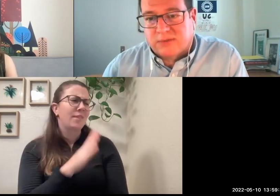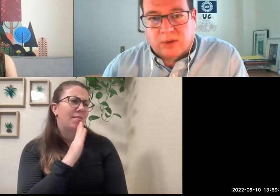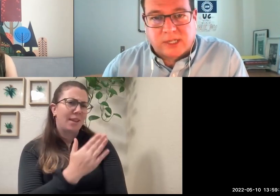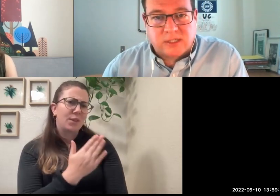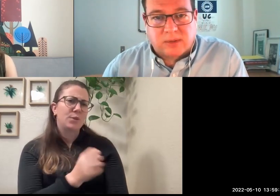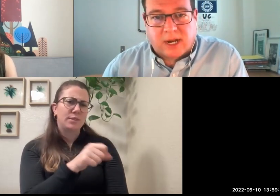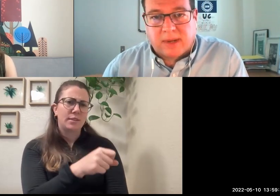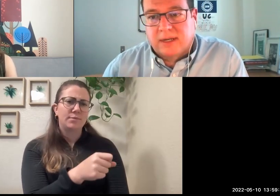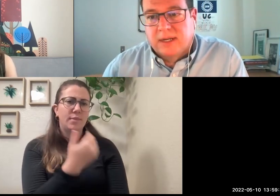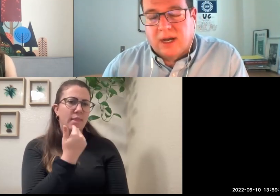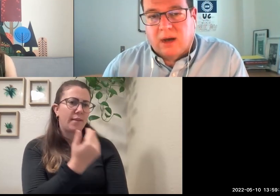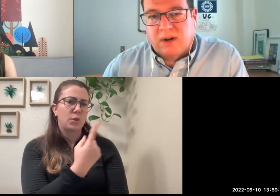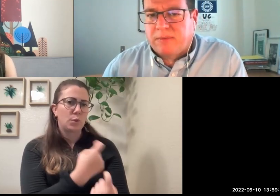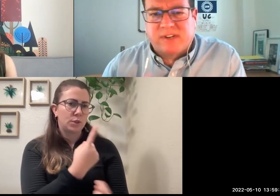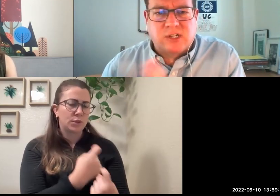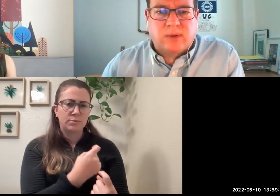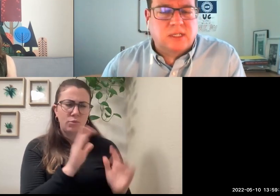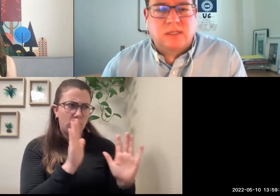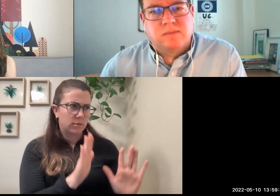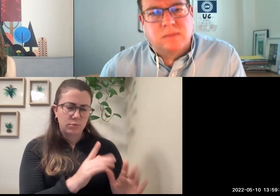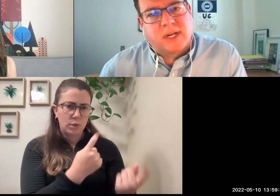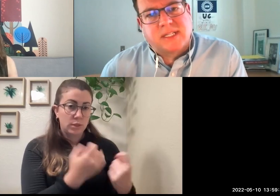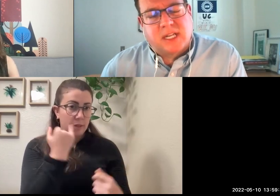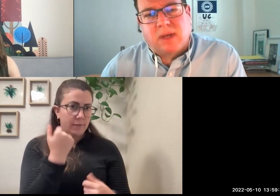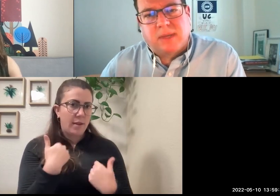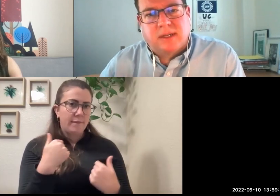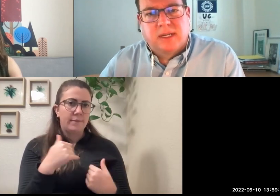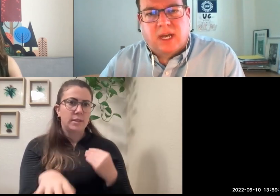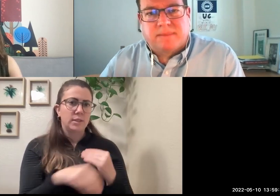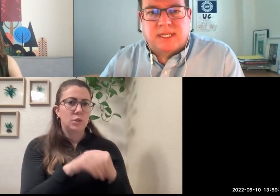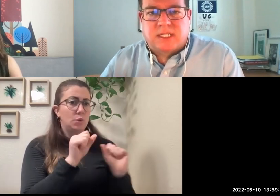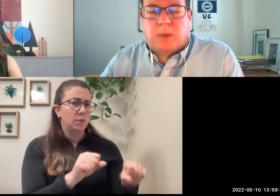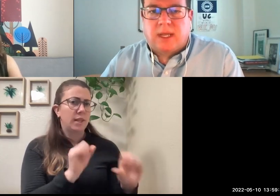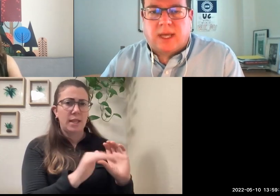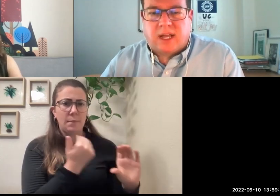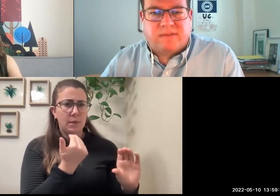thanks for the questions. They were dynamite. And if people have additional questions, don't hesitate to email me. I'm